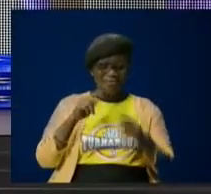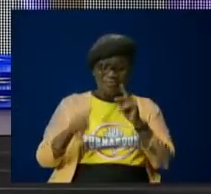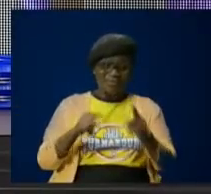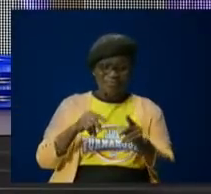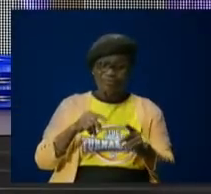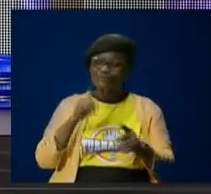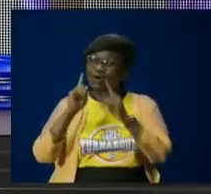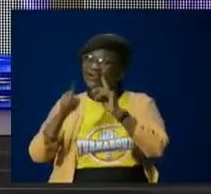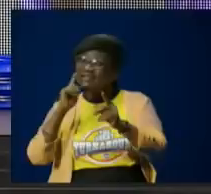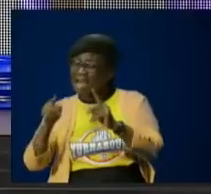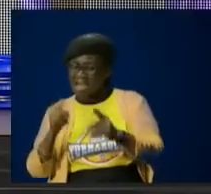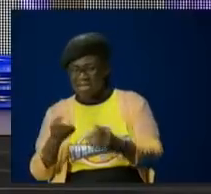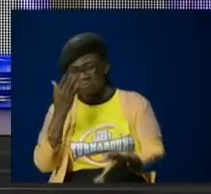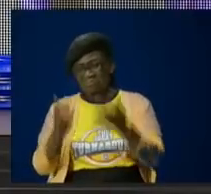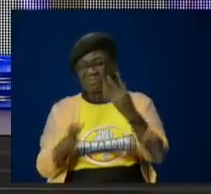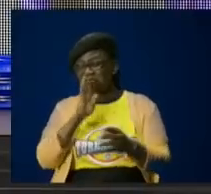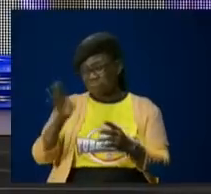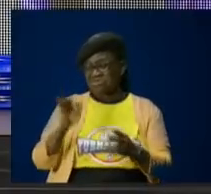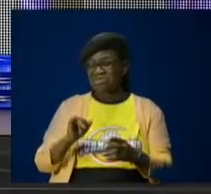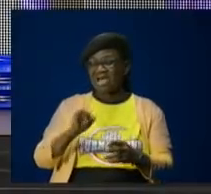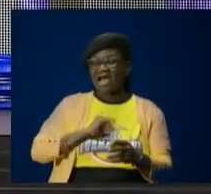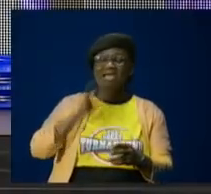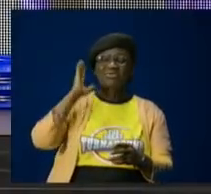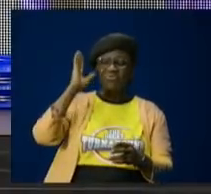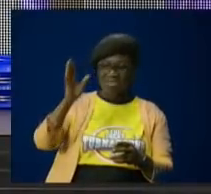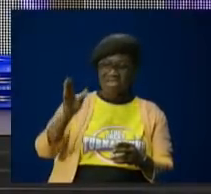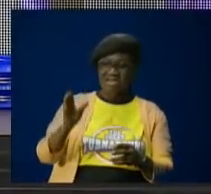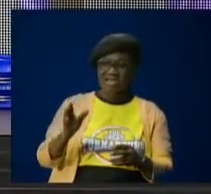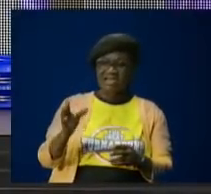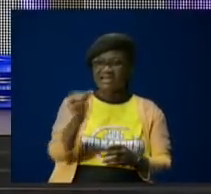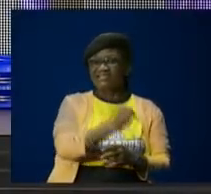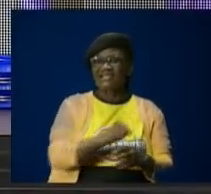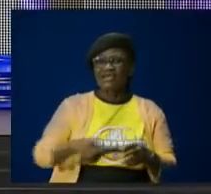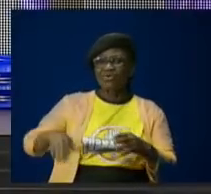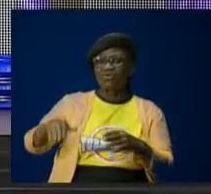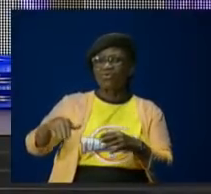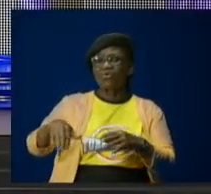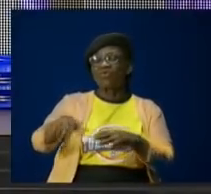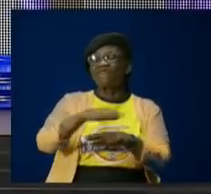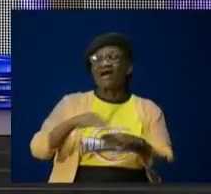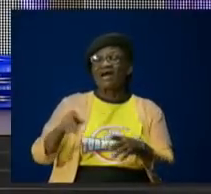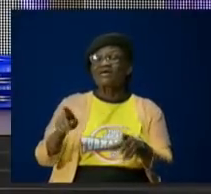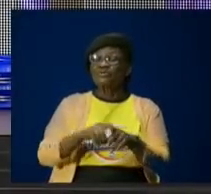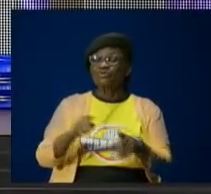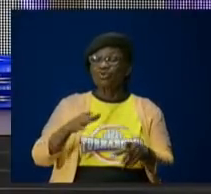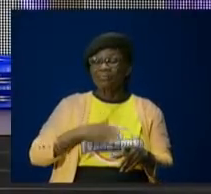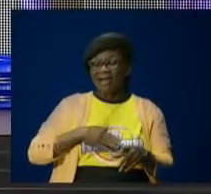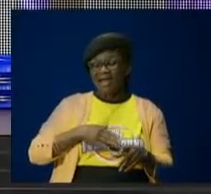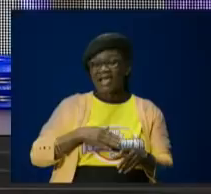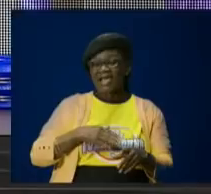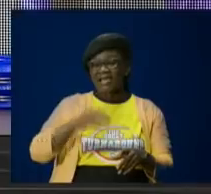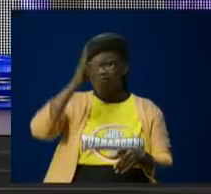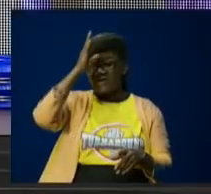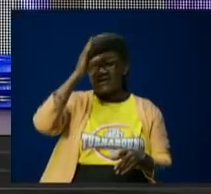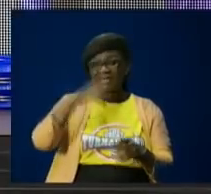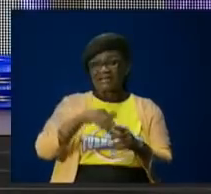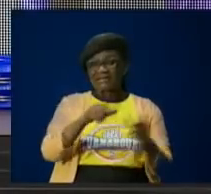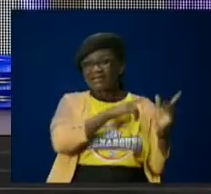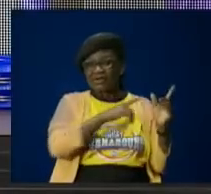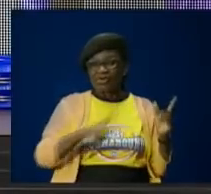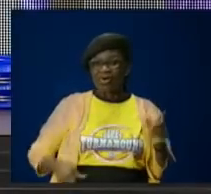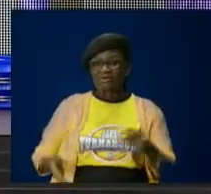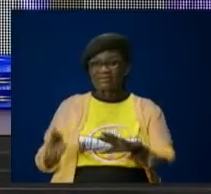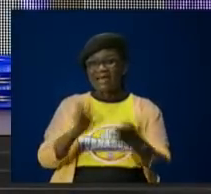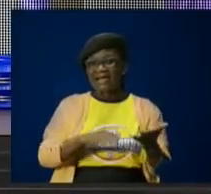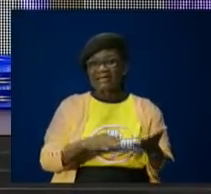papa died. And I went to visit my friend to say, our father in the Lord is dead,